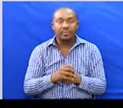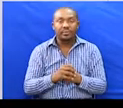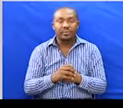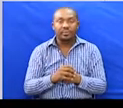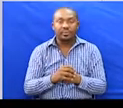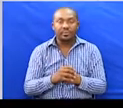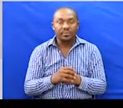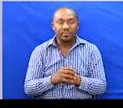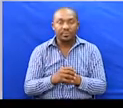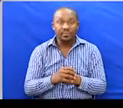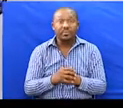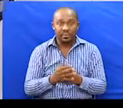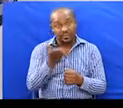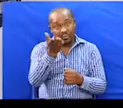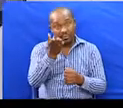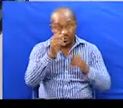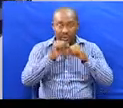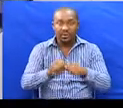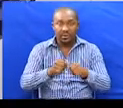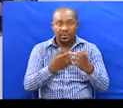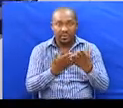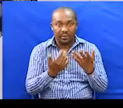causes of